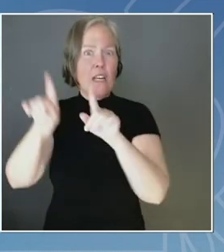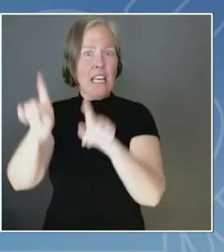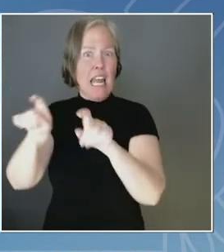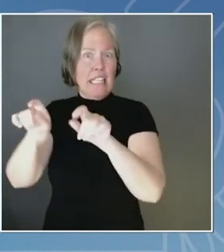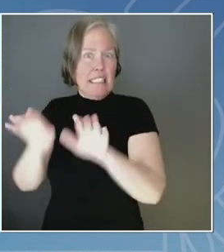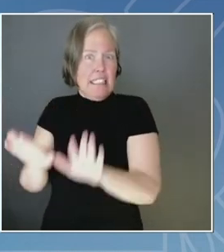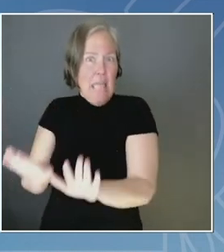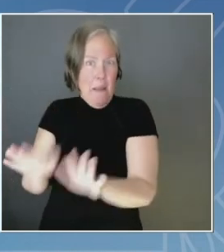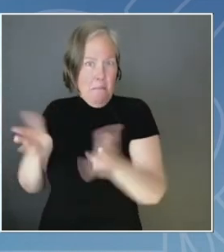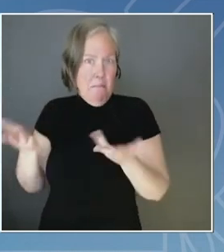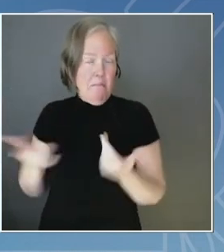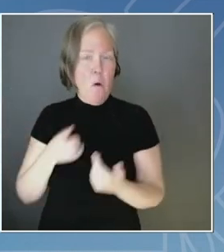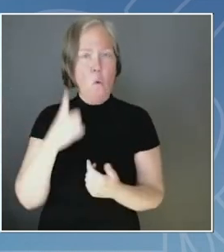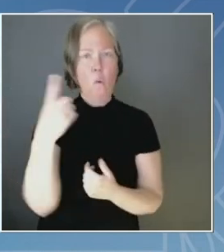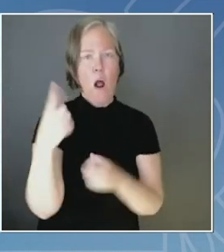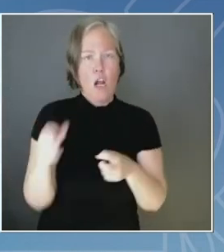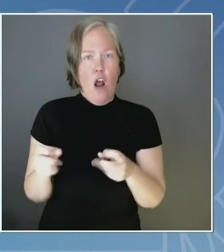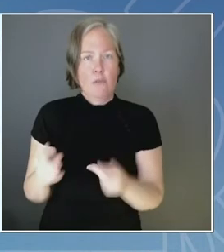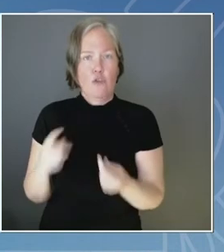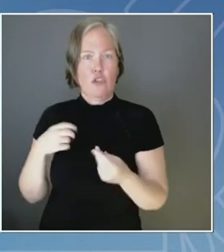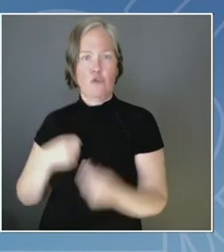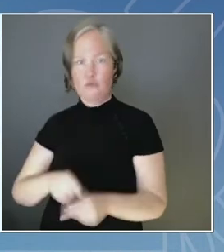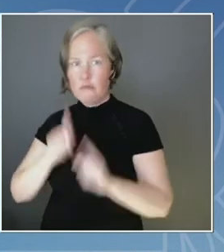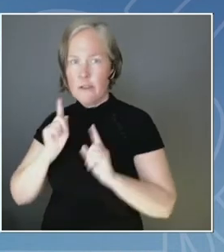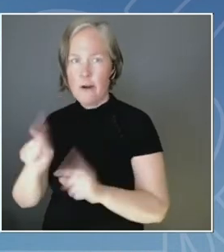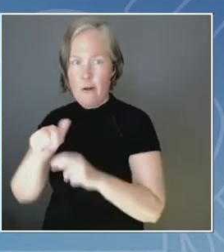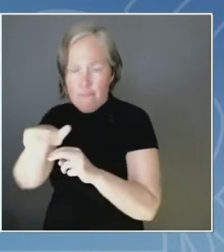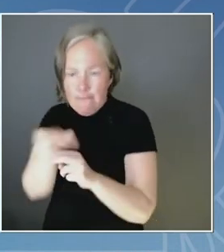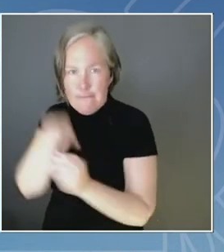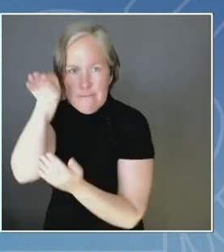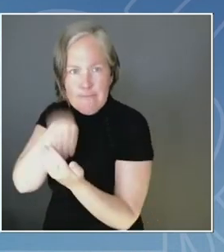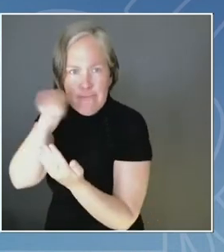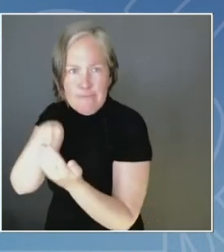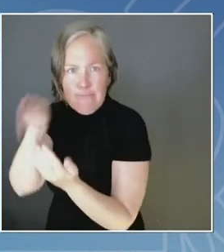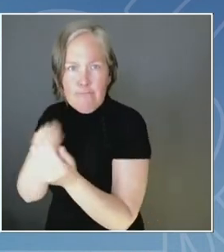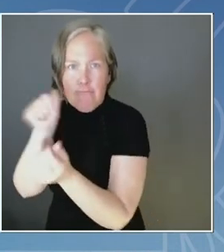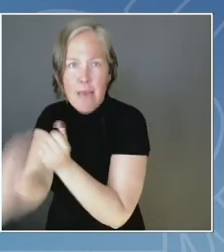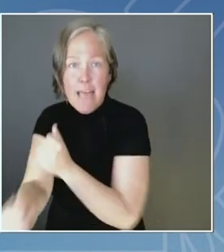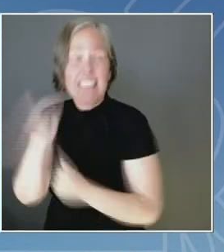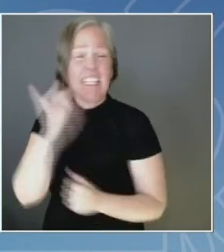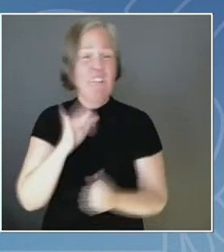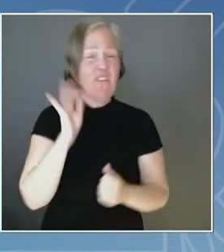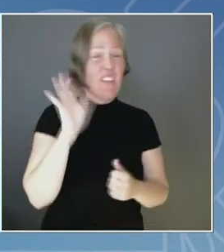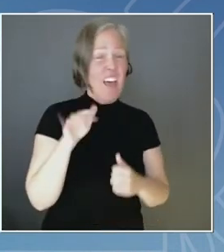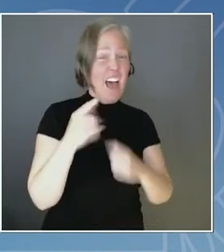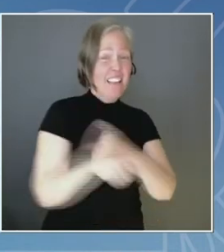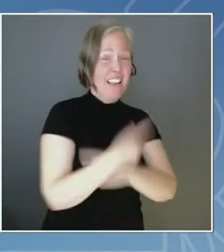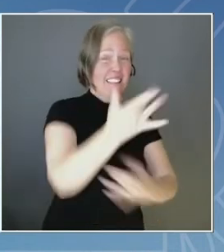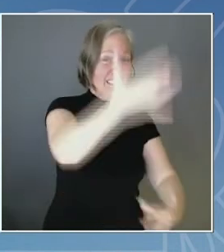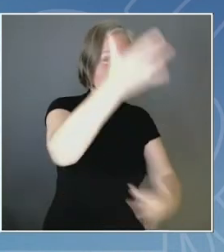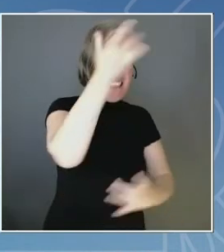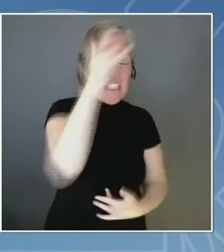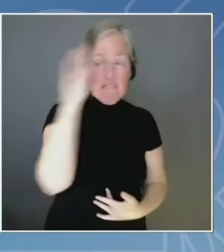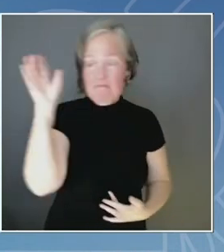have multiple chances to try. So this is something that I would like to add to from based on what I